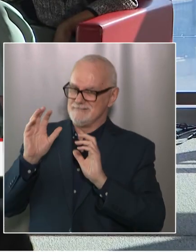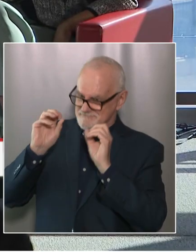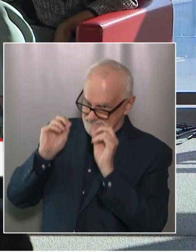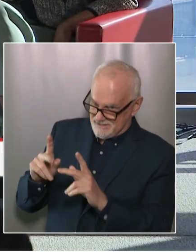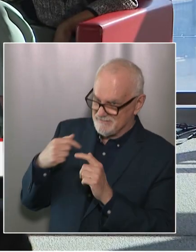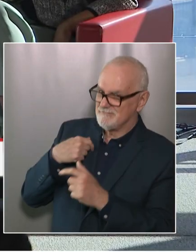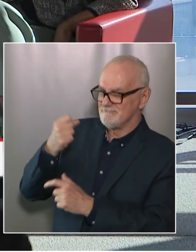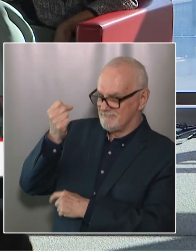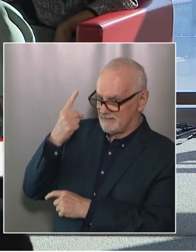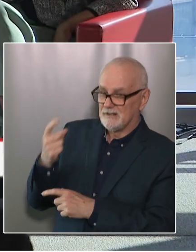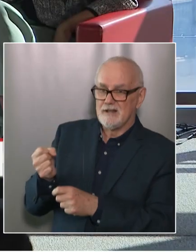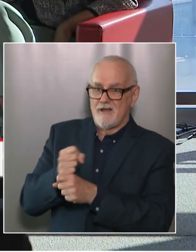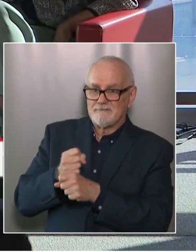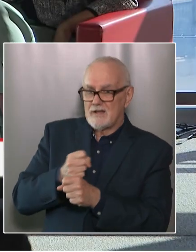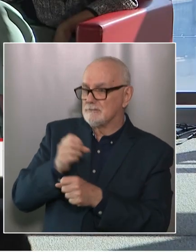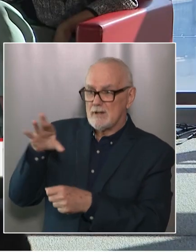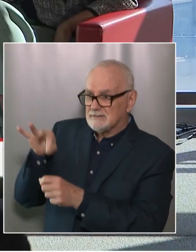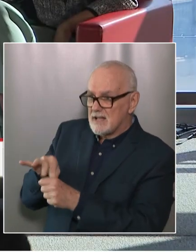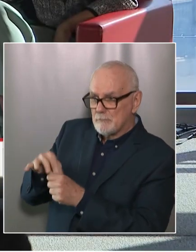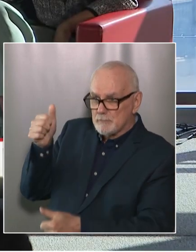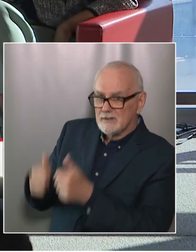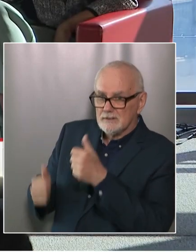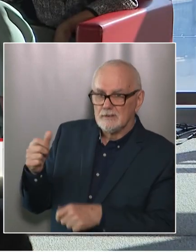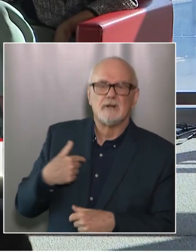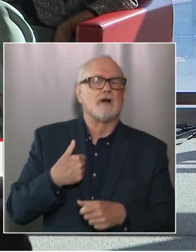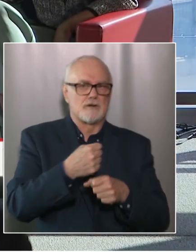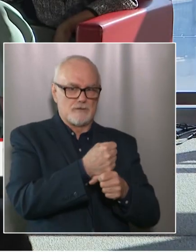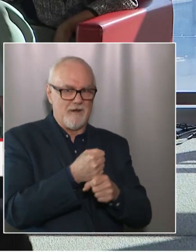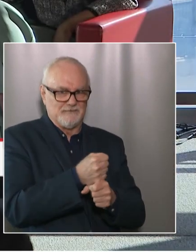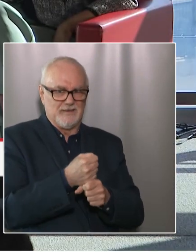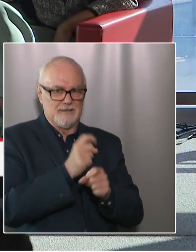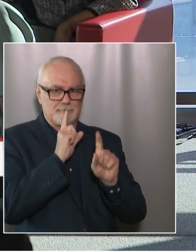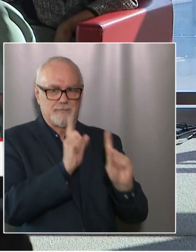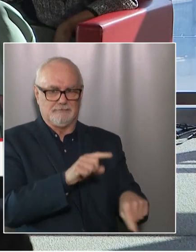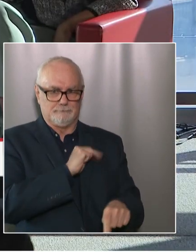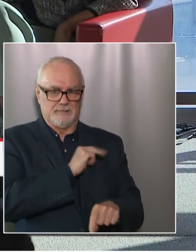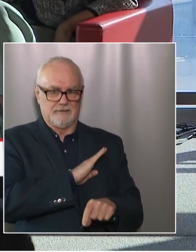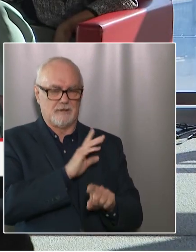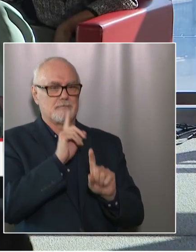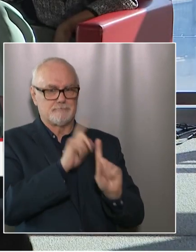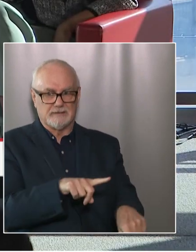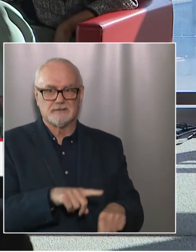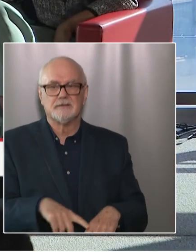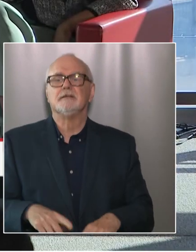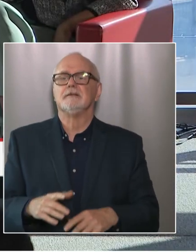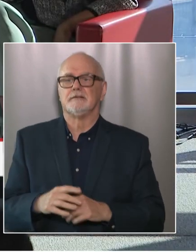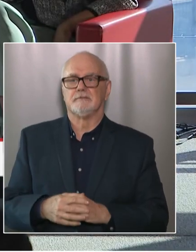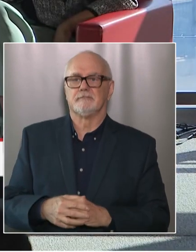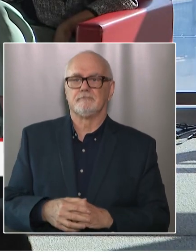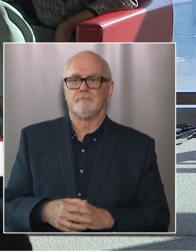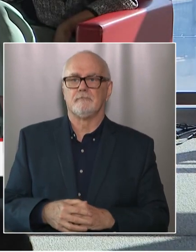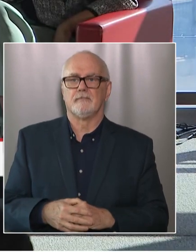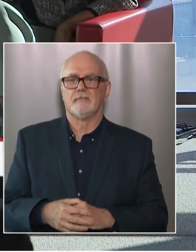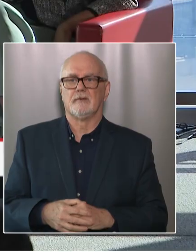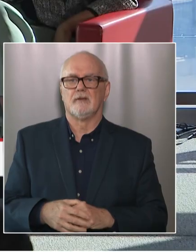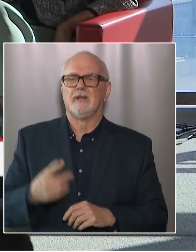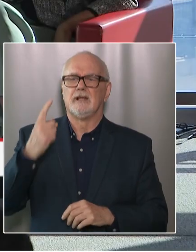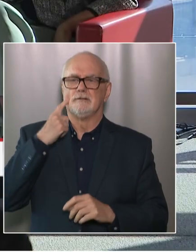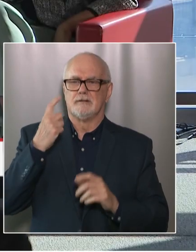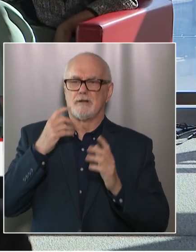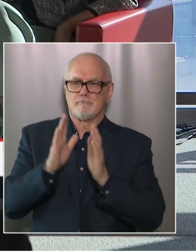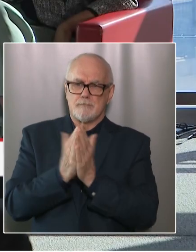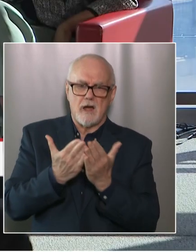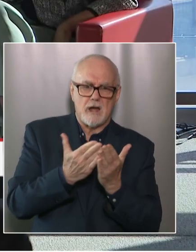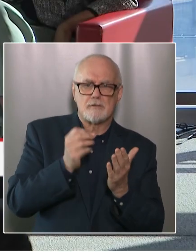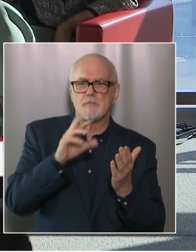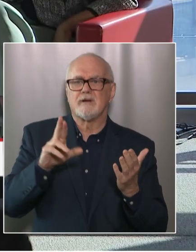Coffee or tea? Coffee. Coffee, okay. Last book or TV show